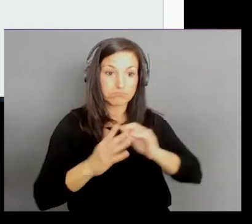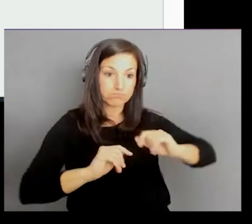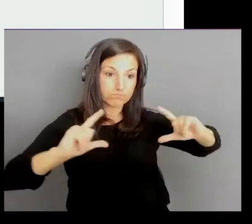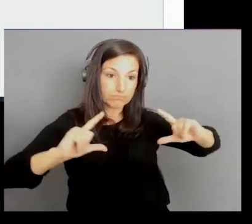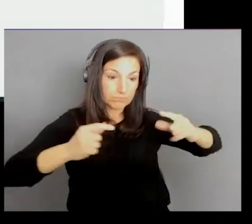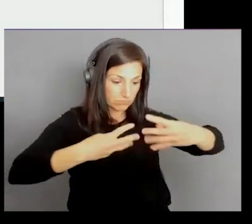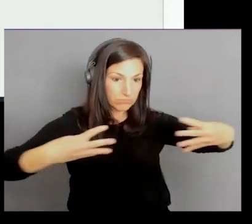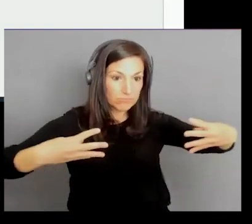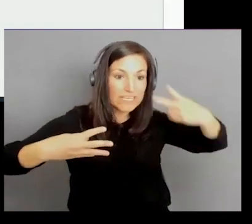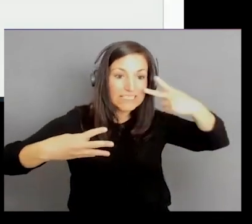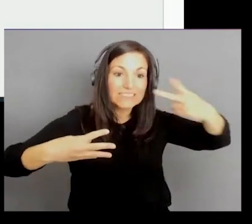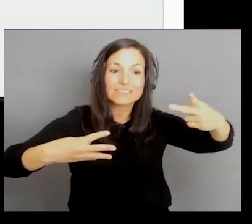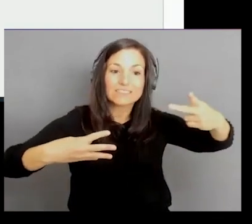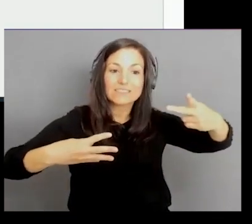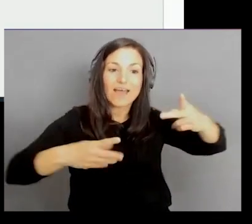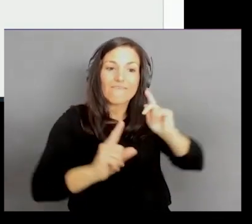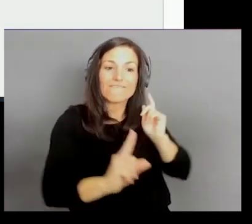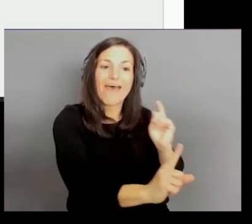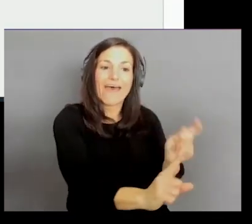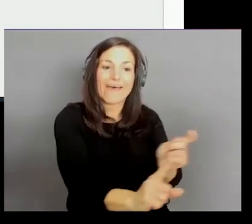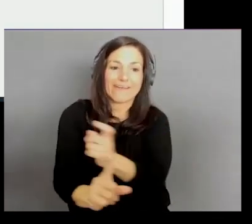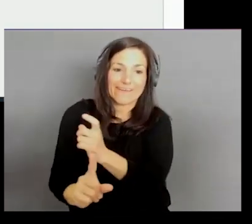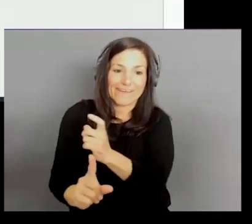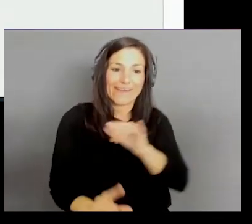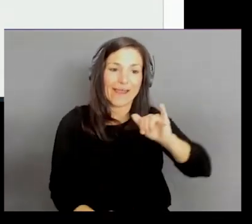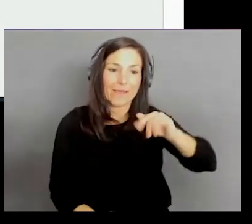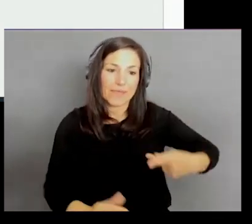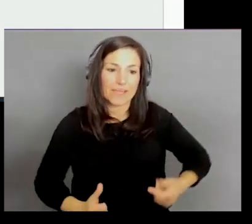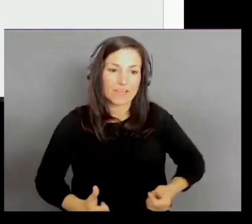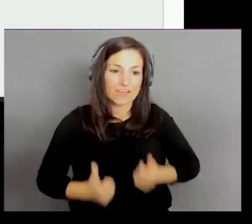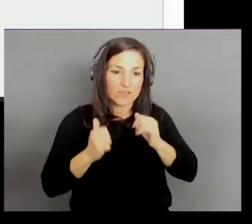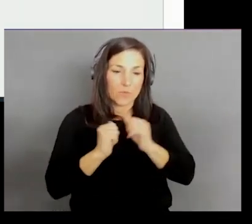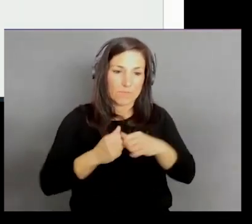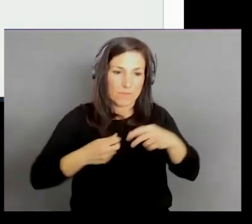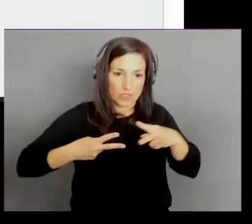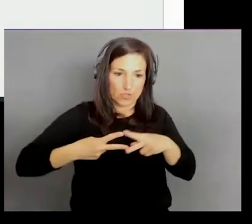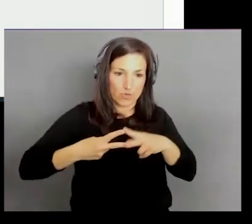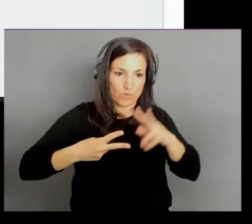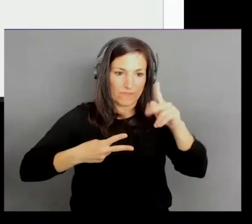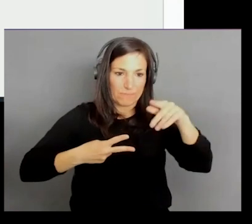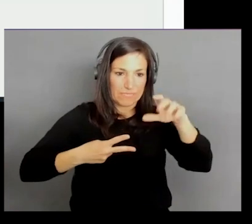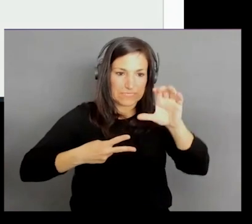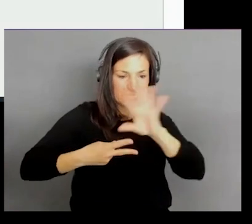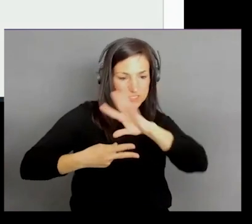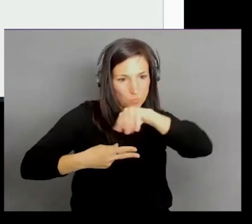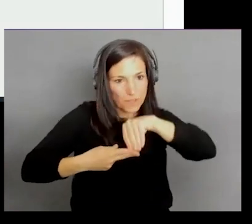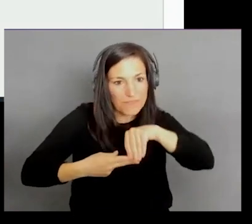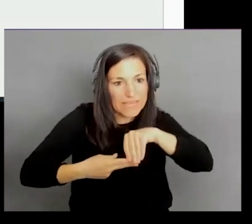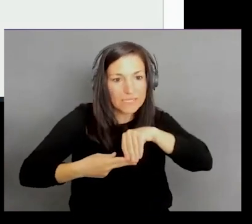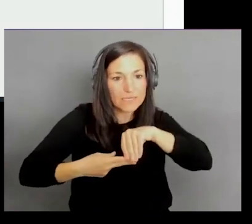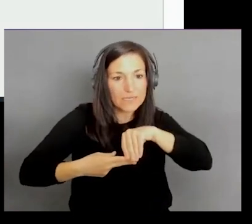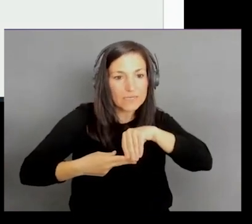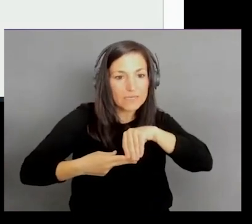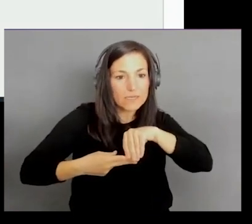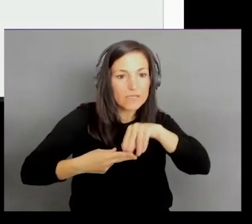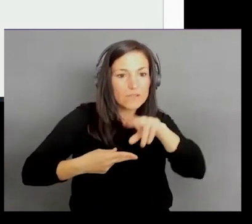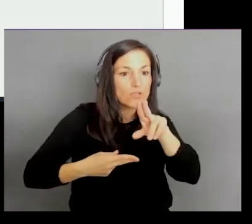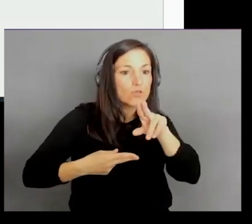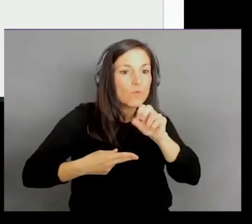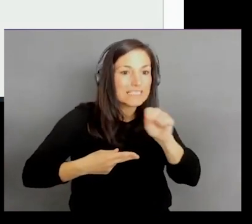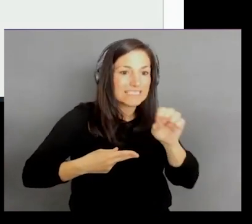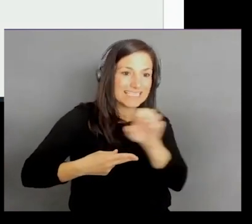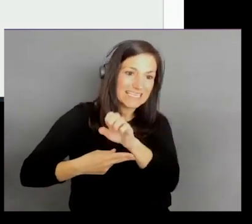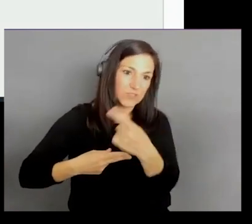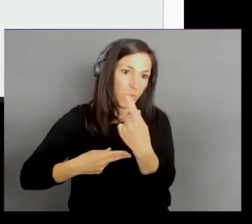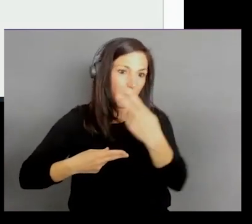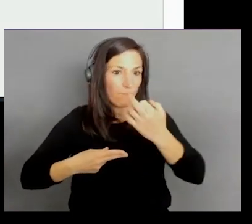addresses to my two VPCs within my US East 1 pool.